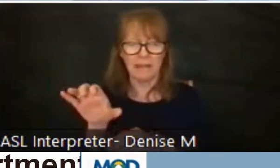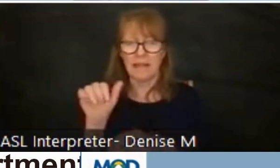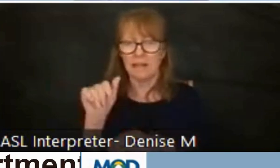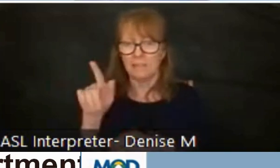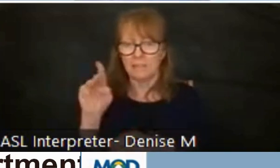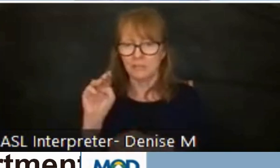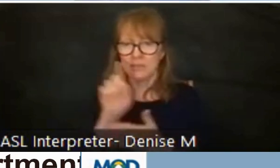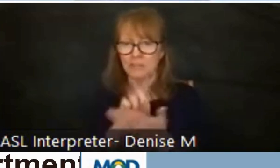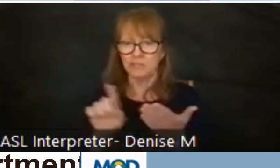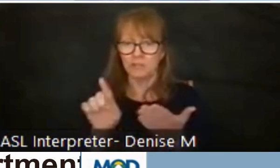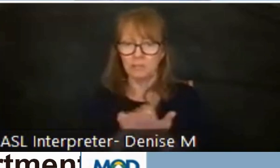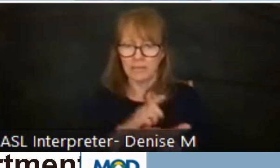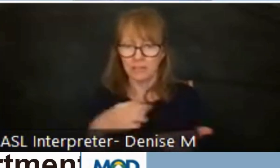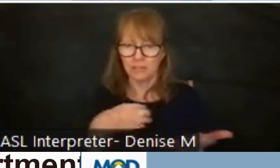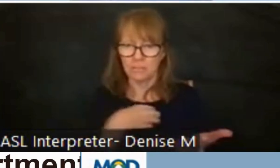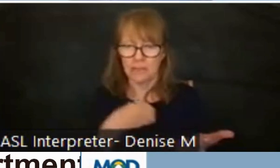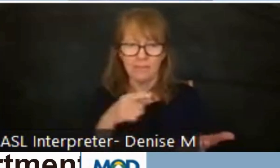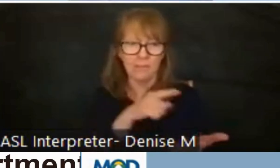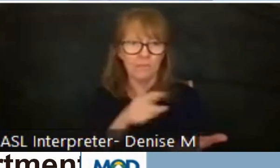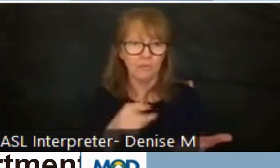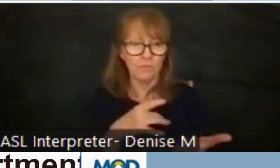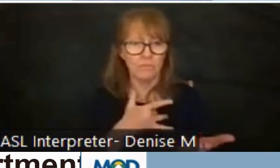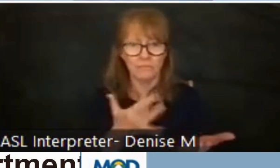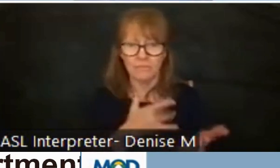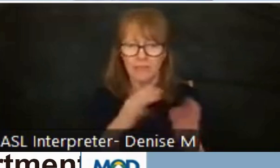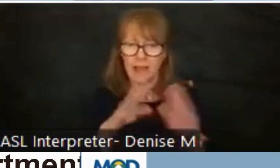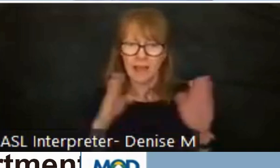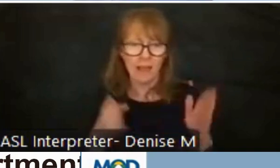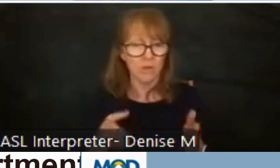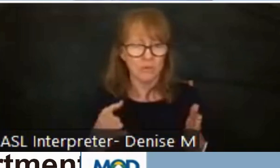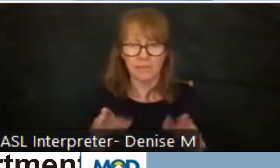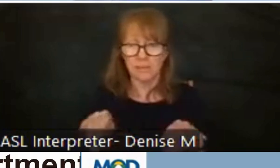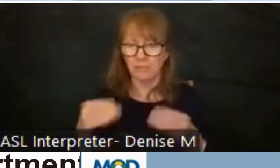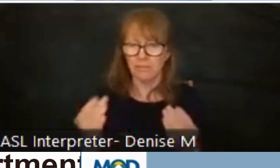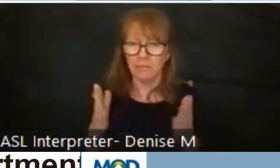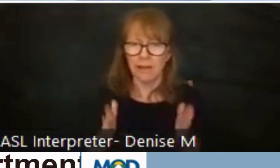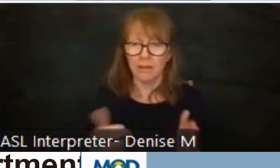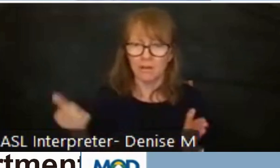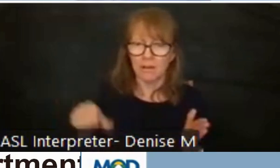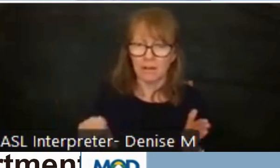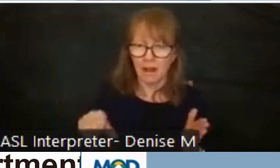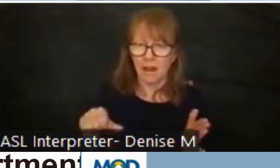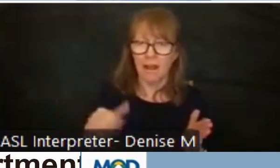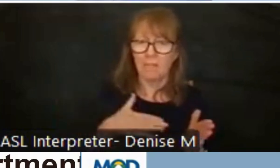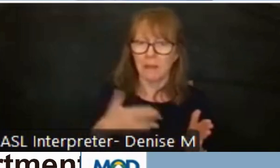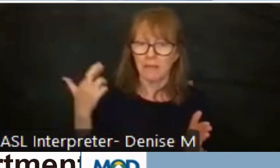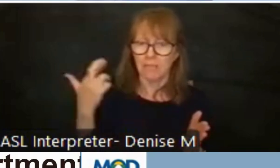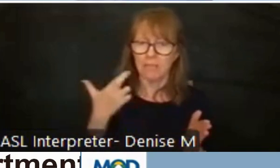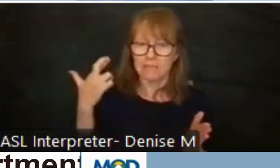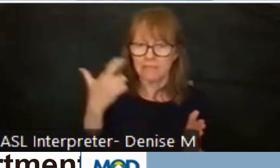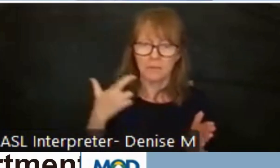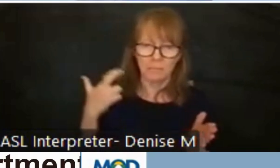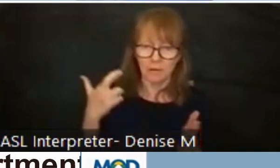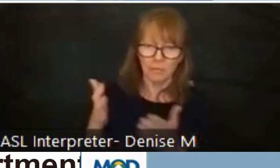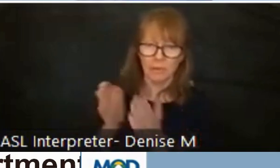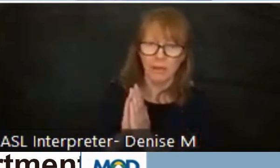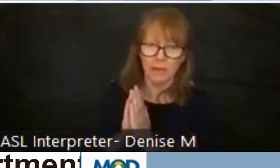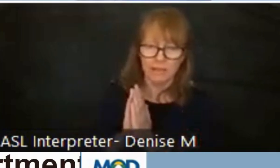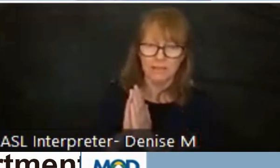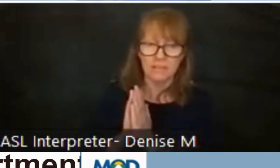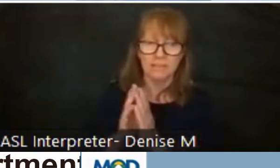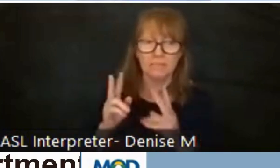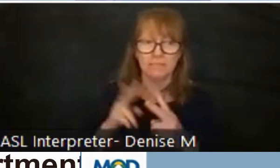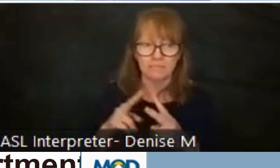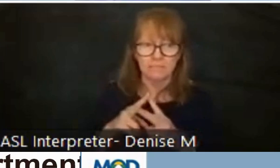complaint if they believe their housing provider has denied a request that's reasonable. And they are the